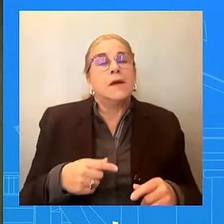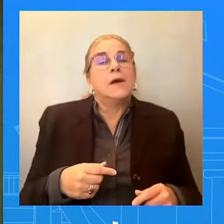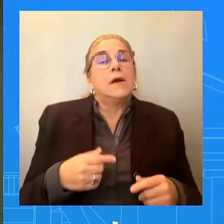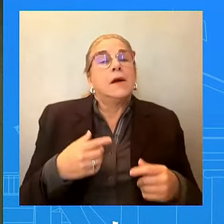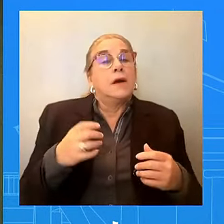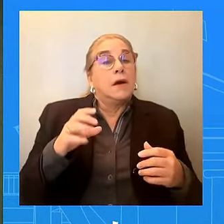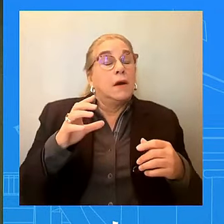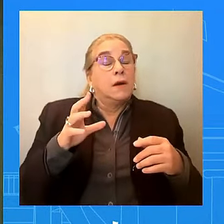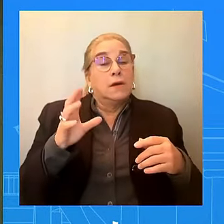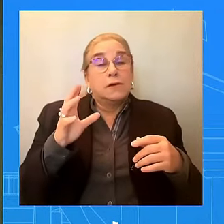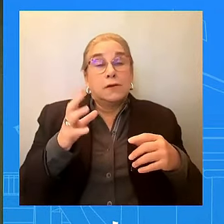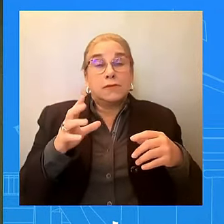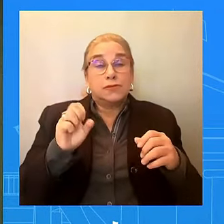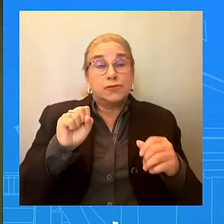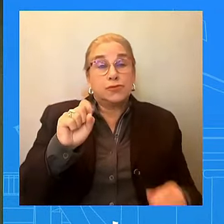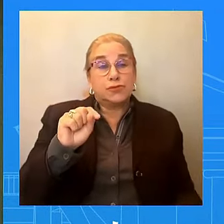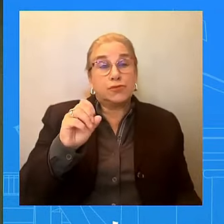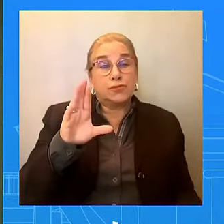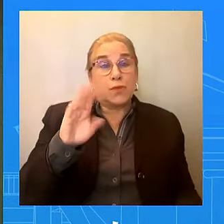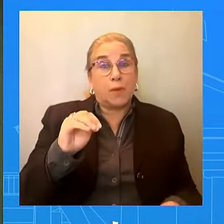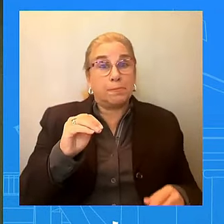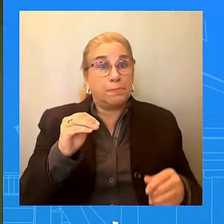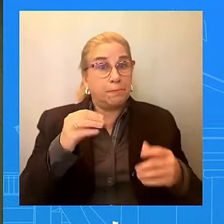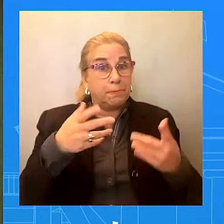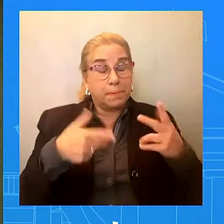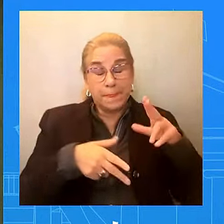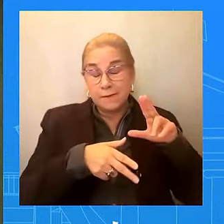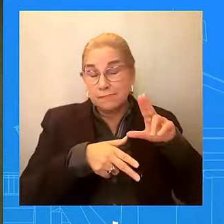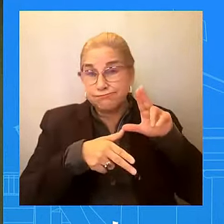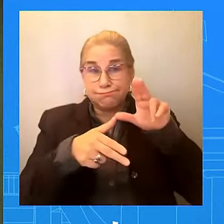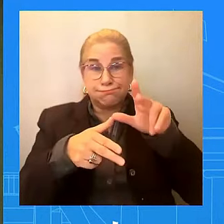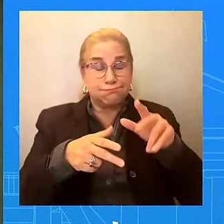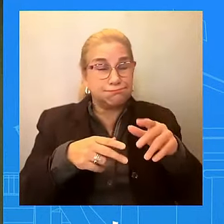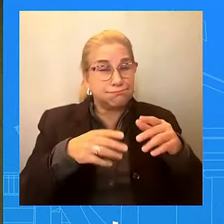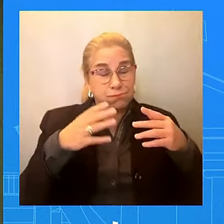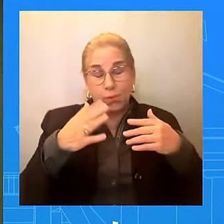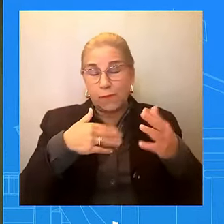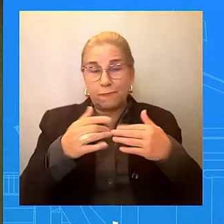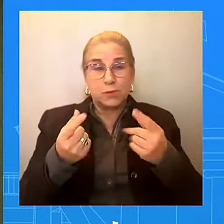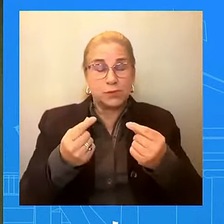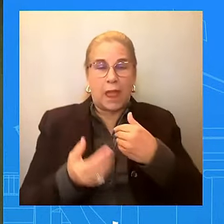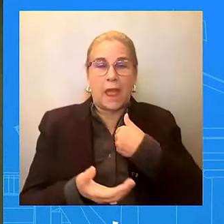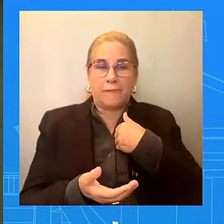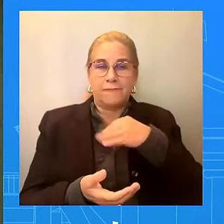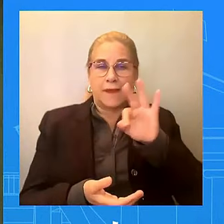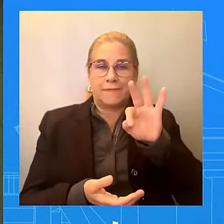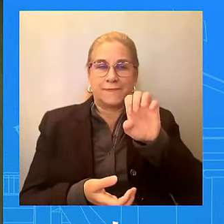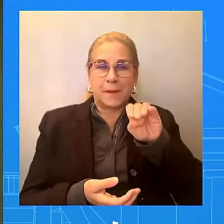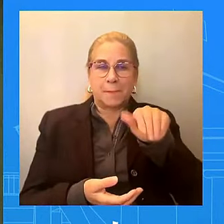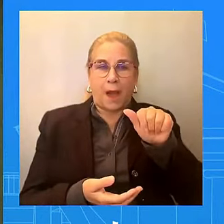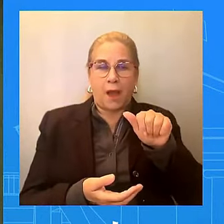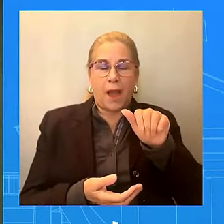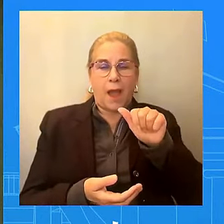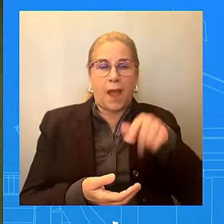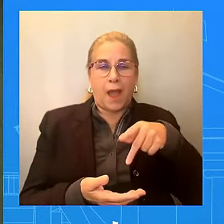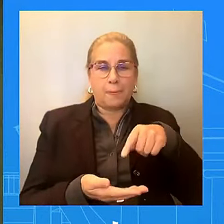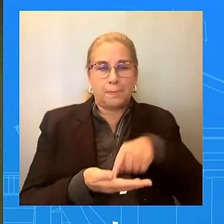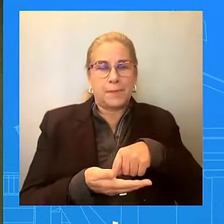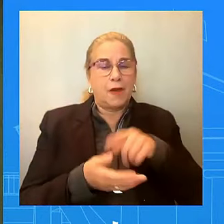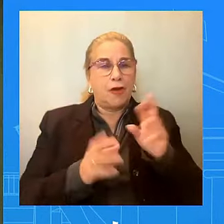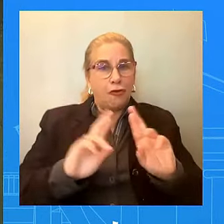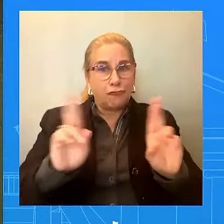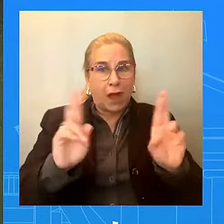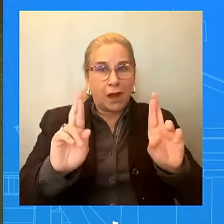by visiting ready.gov. In the lead up to Milton, our administration made